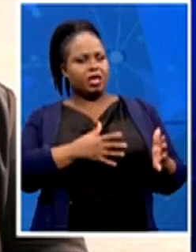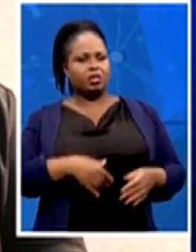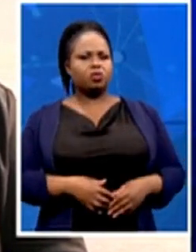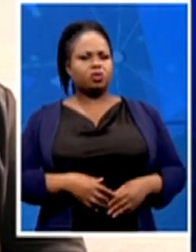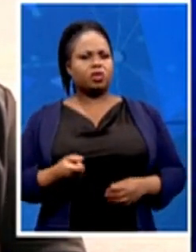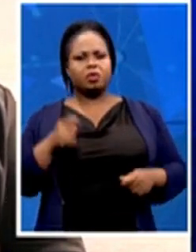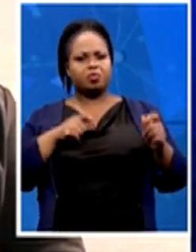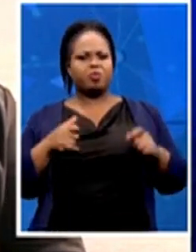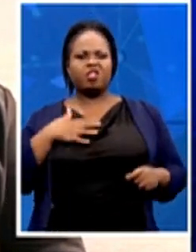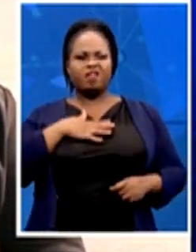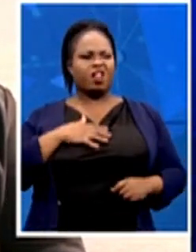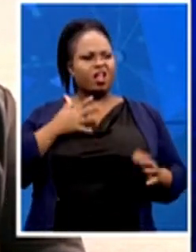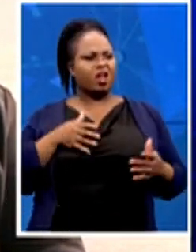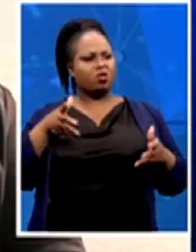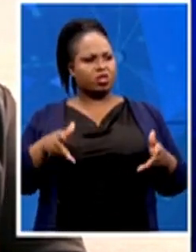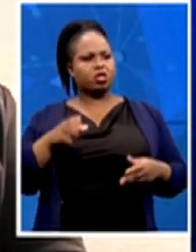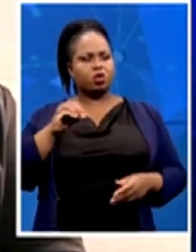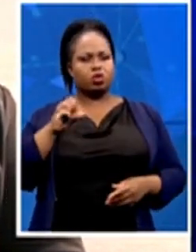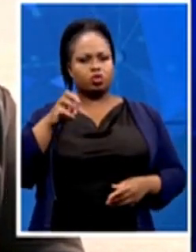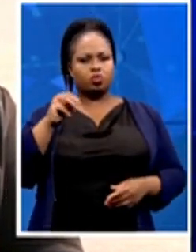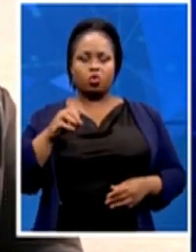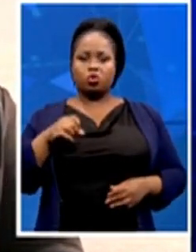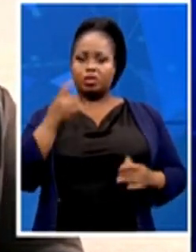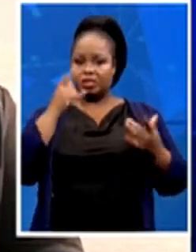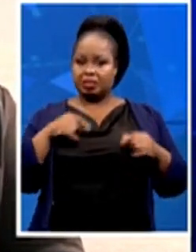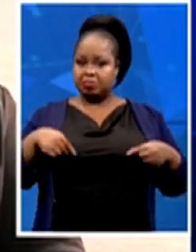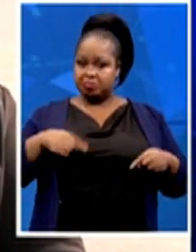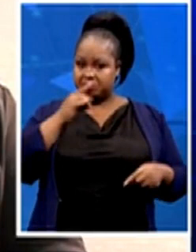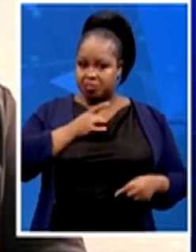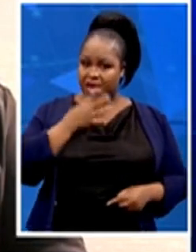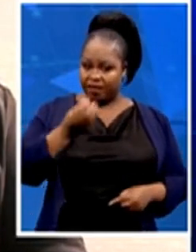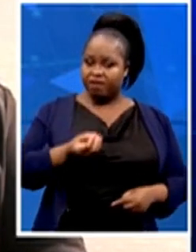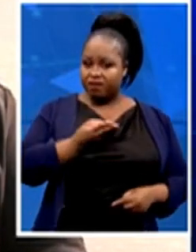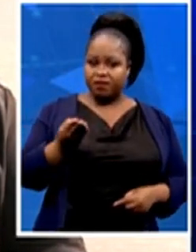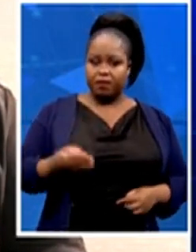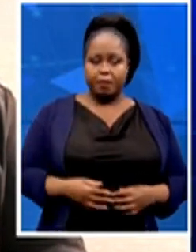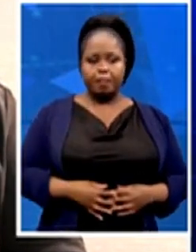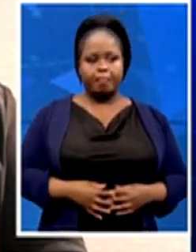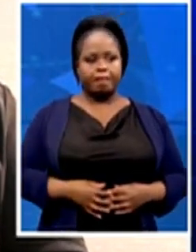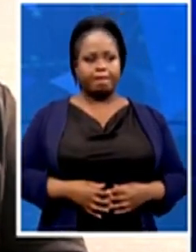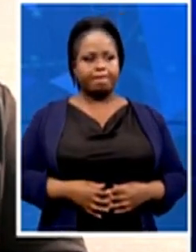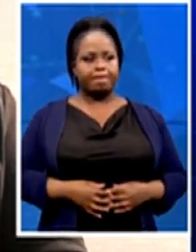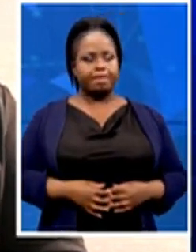City? Is there a fear that this unrest could slip or spill over onto Cosmo City?